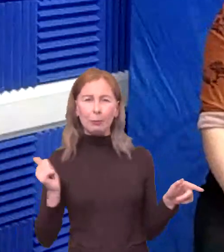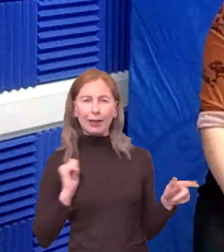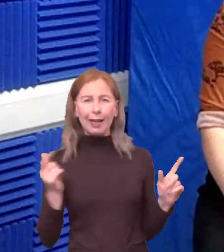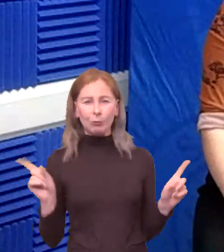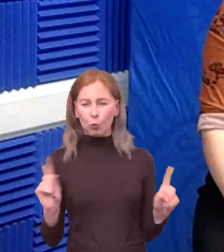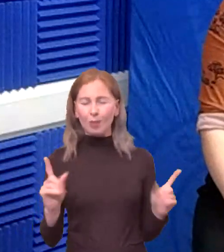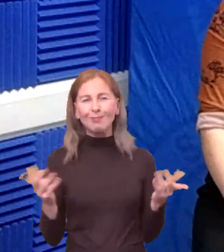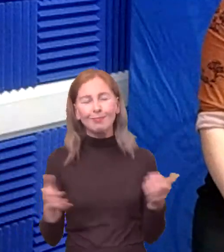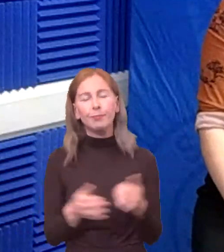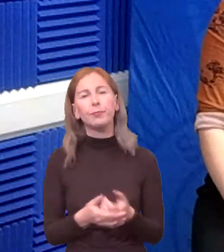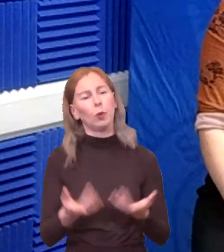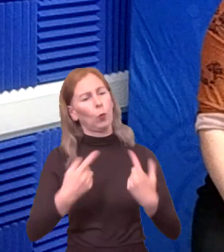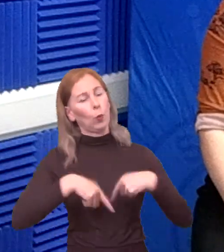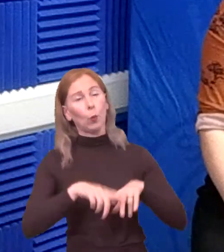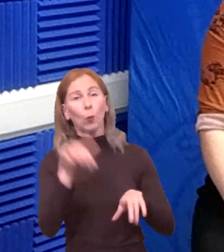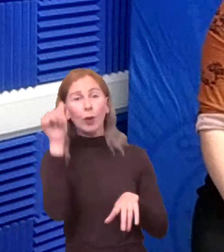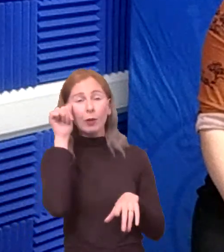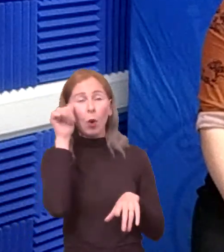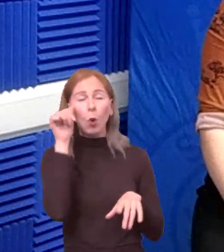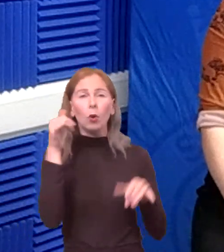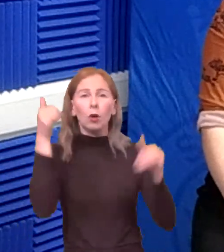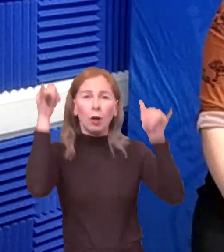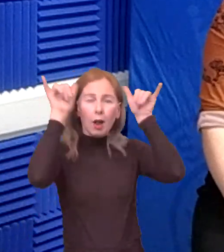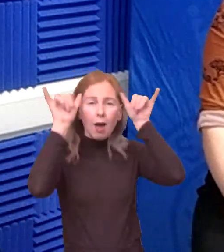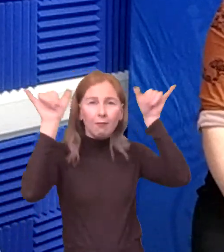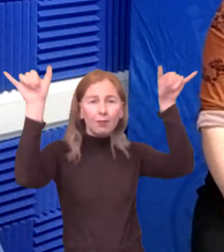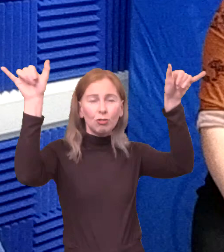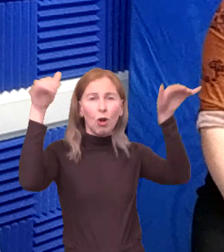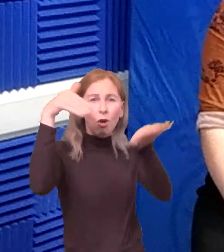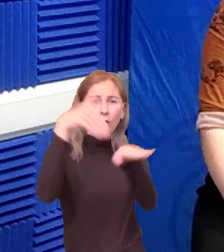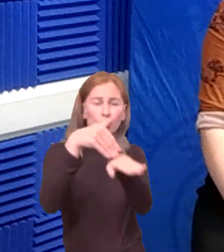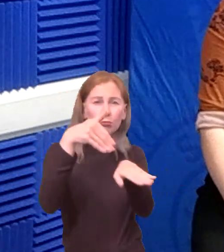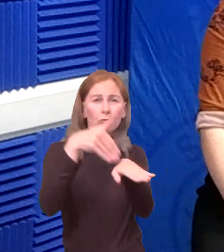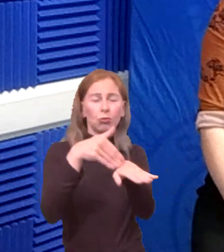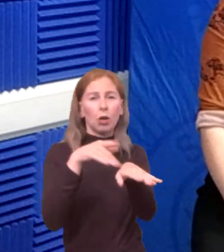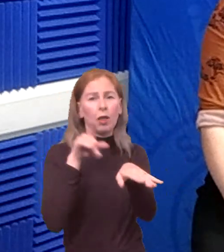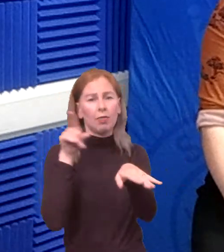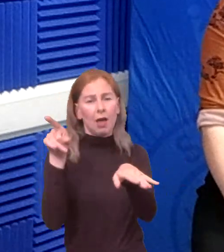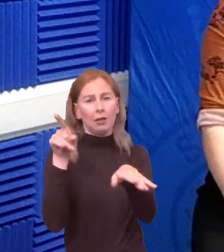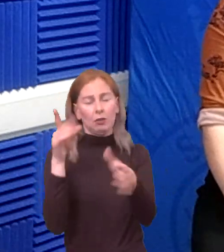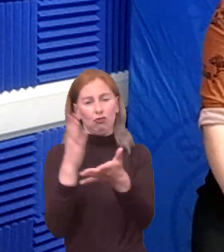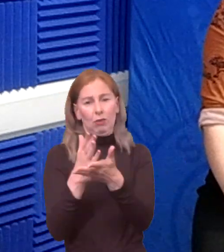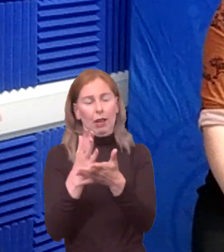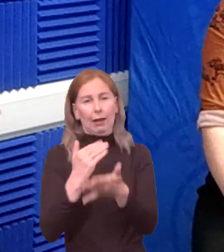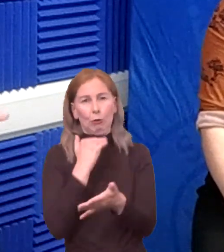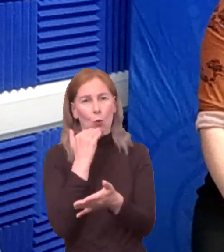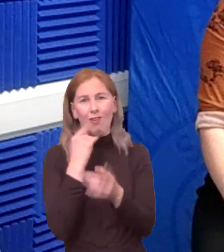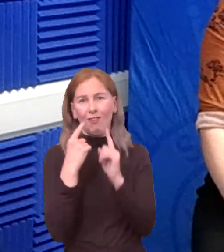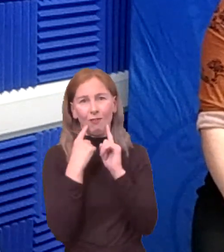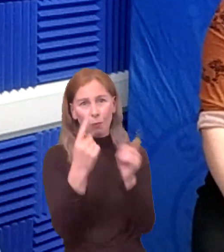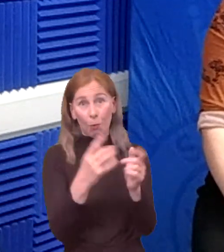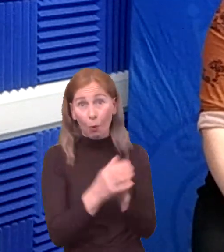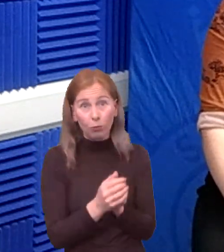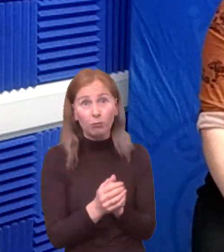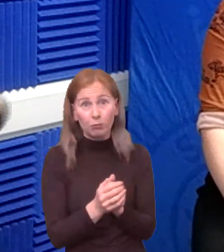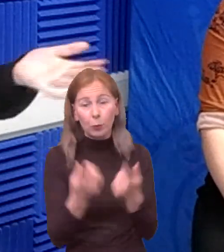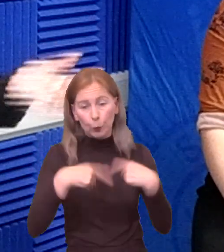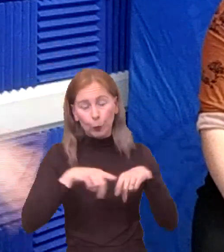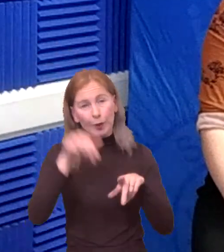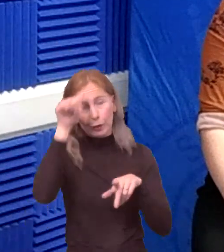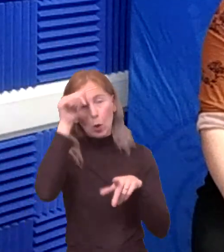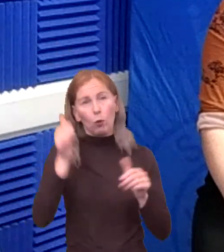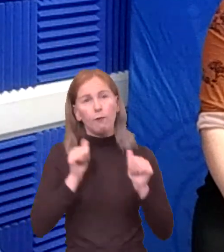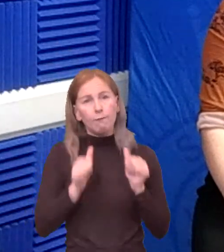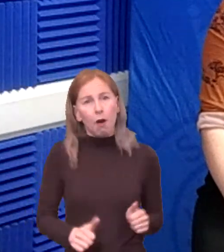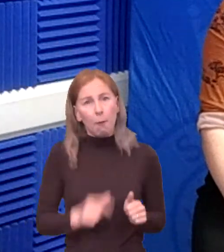Yeah, we know that livestock worrying and rural crime in general is really badly underreported. Often farmers, as Michael